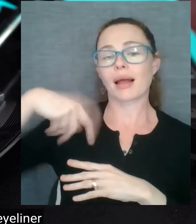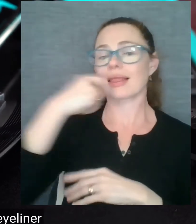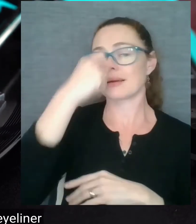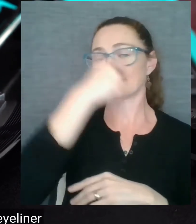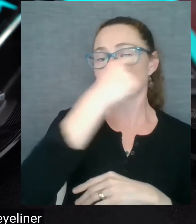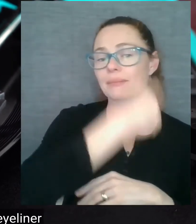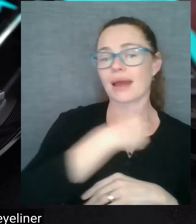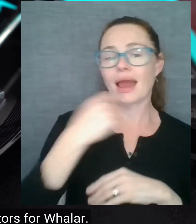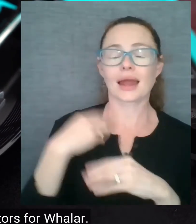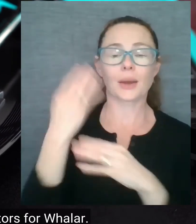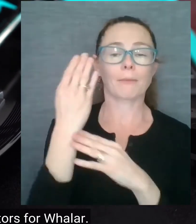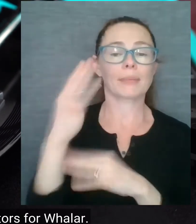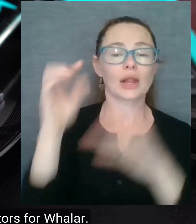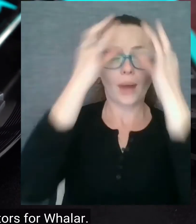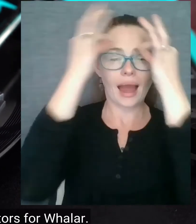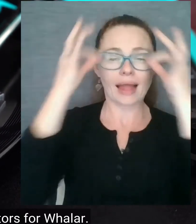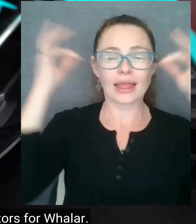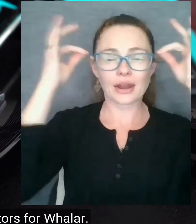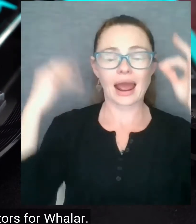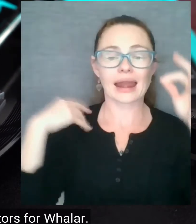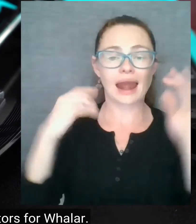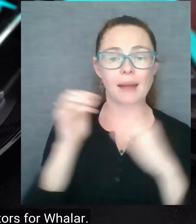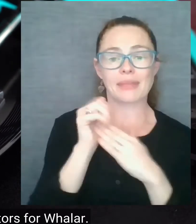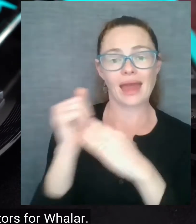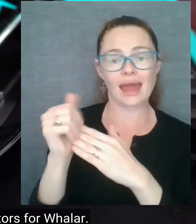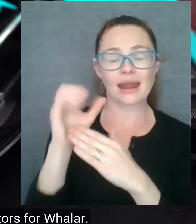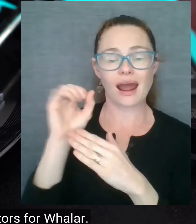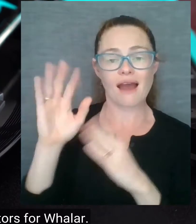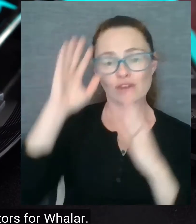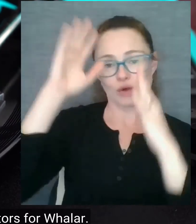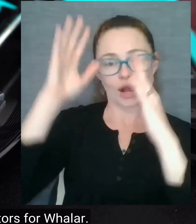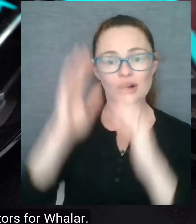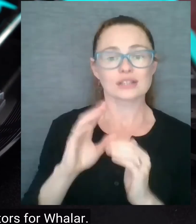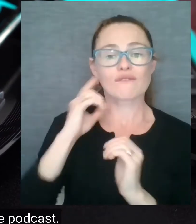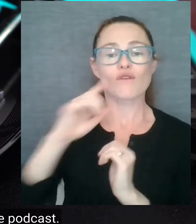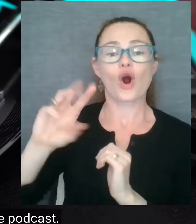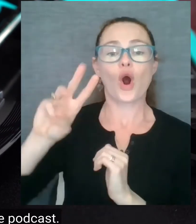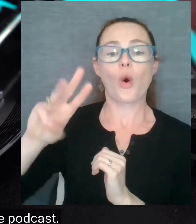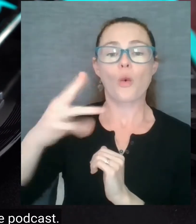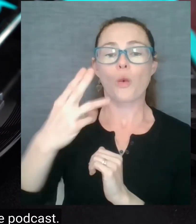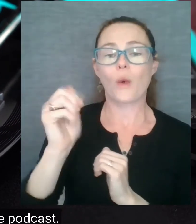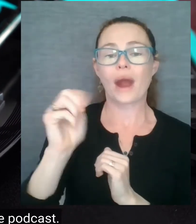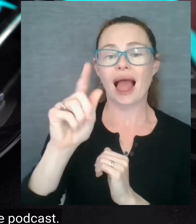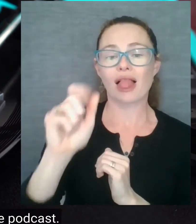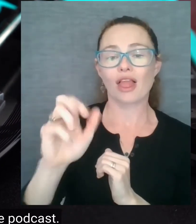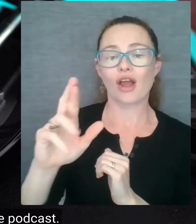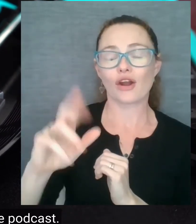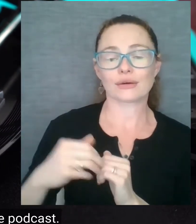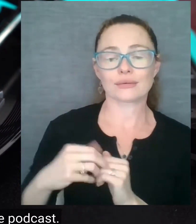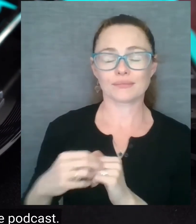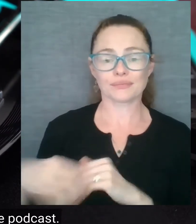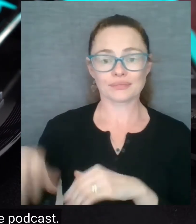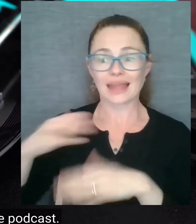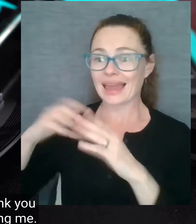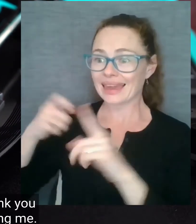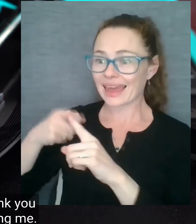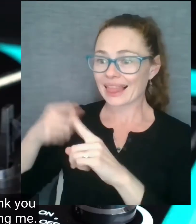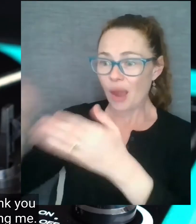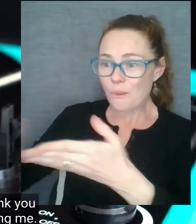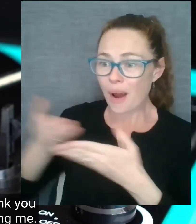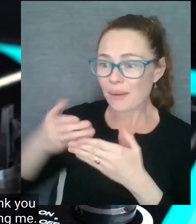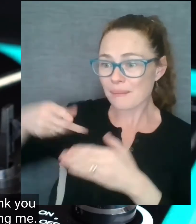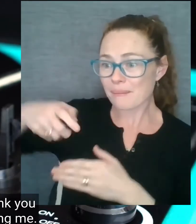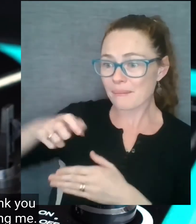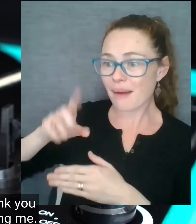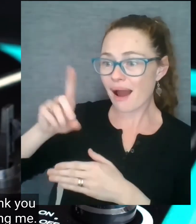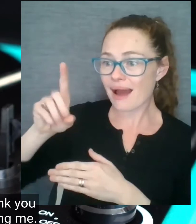winged eyeliner, and I am the head of creators for Whalar. Keely, welcome to the podcast. Thank